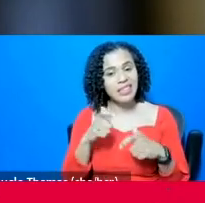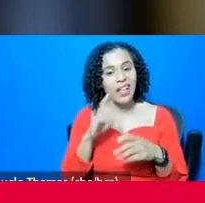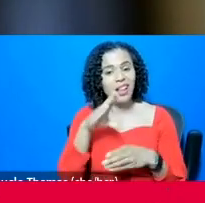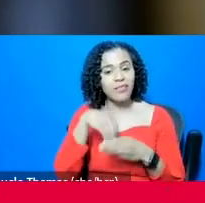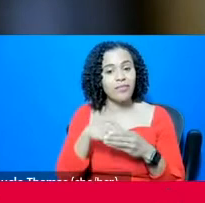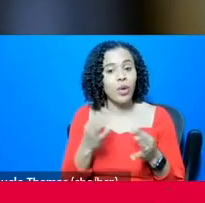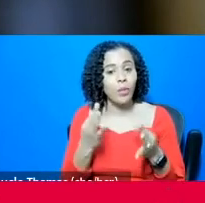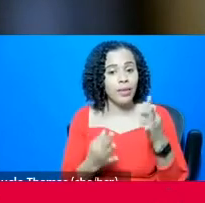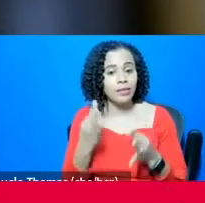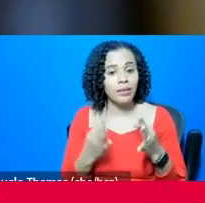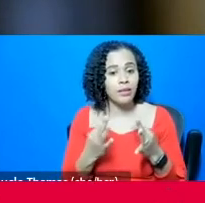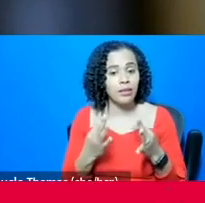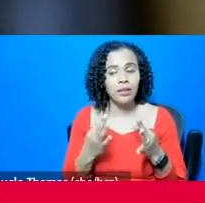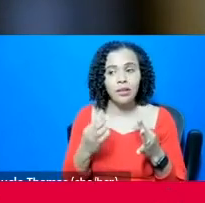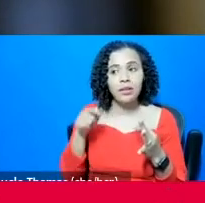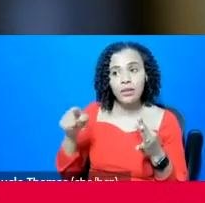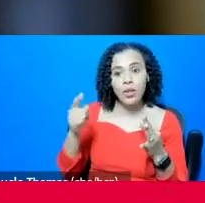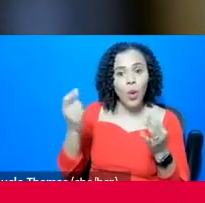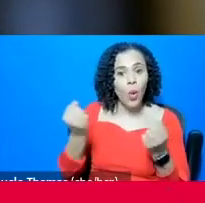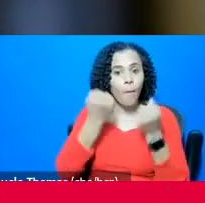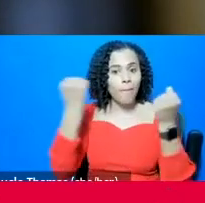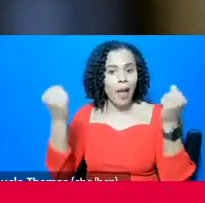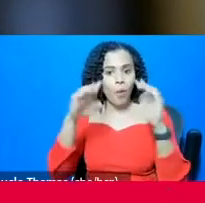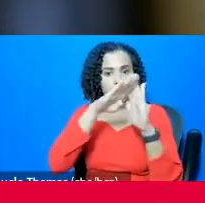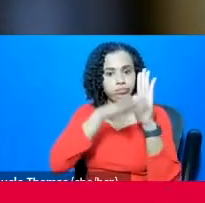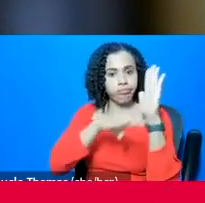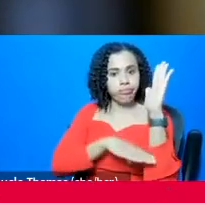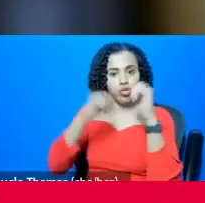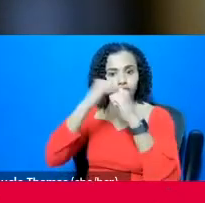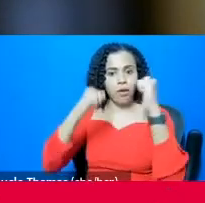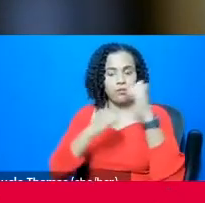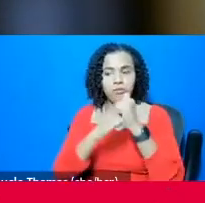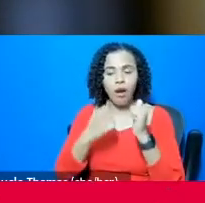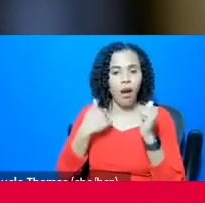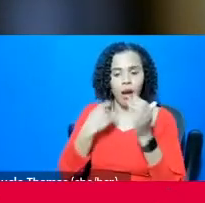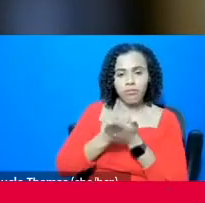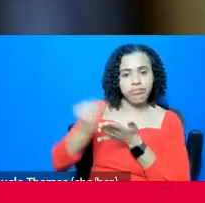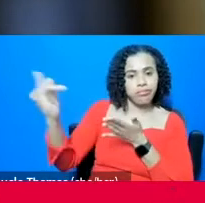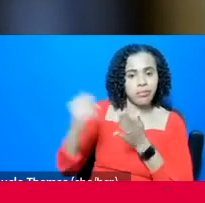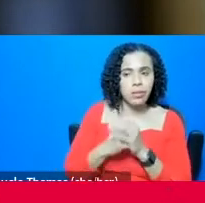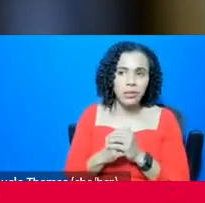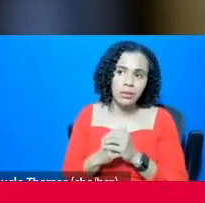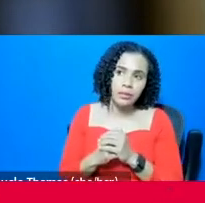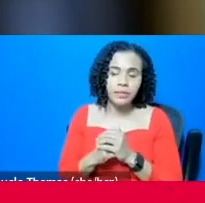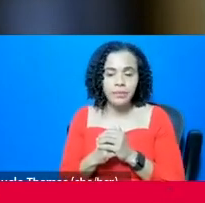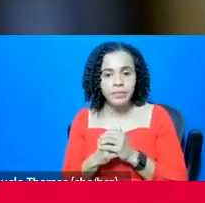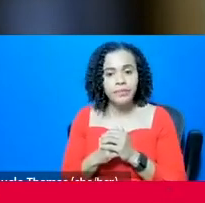I fundamentally disagree with power structures of, yes. To both, because that's the